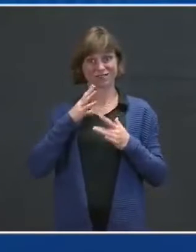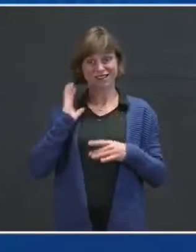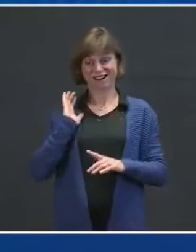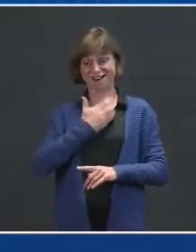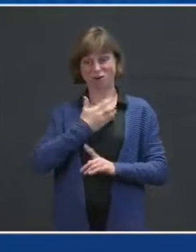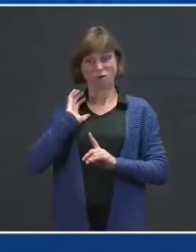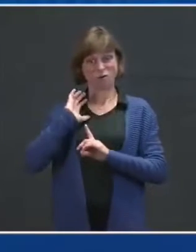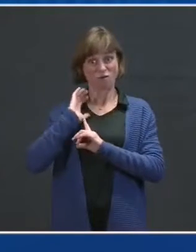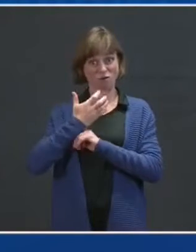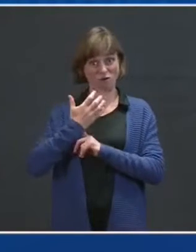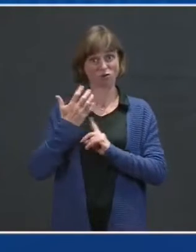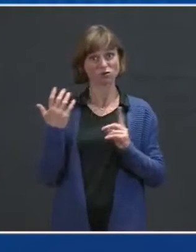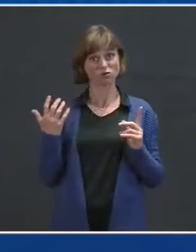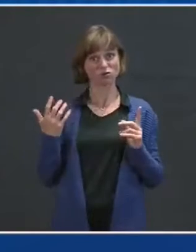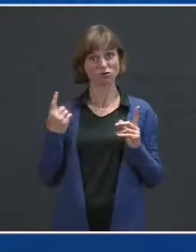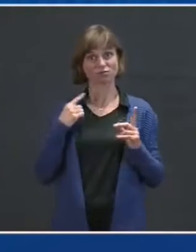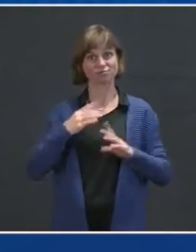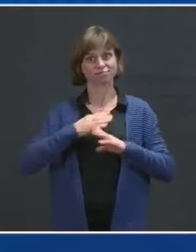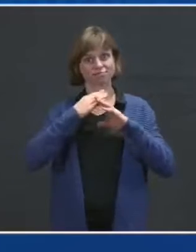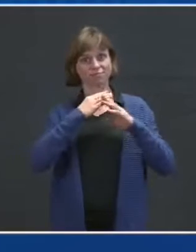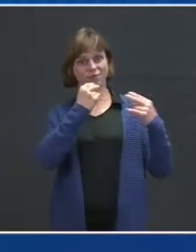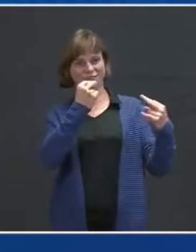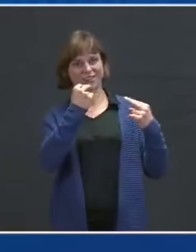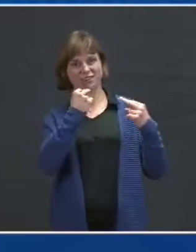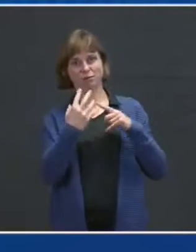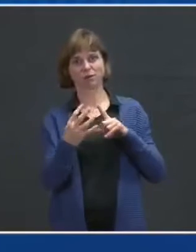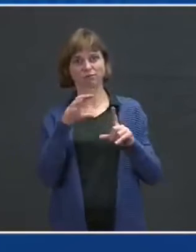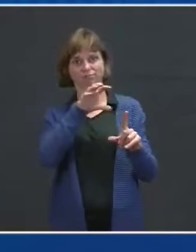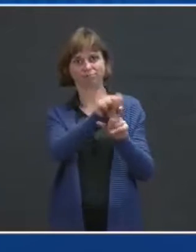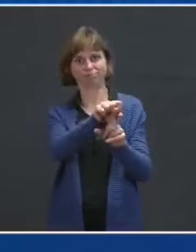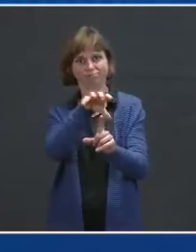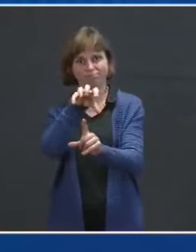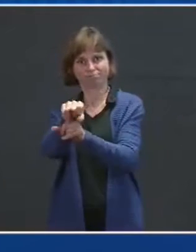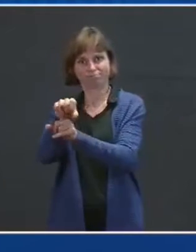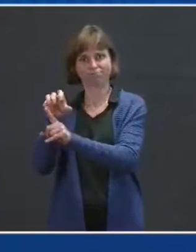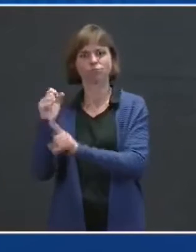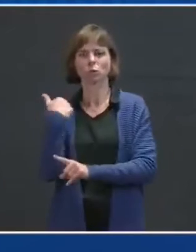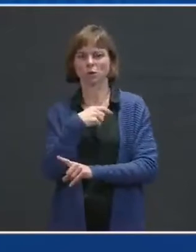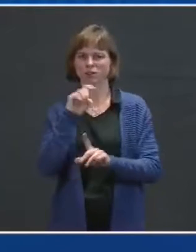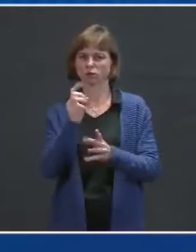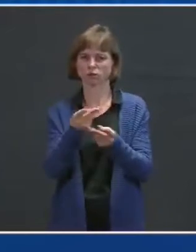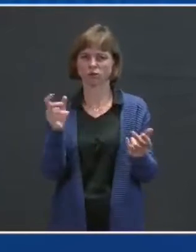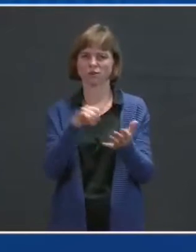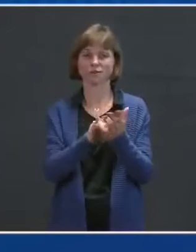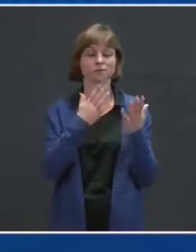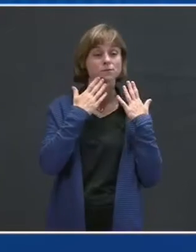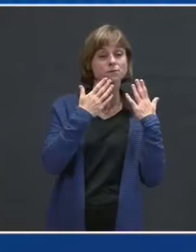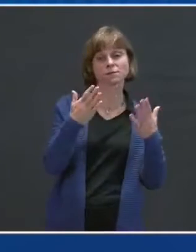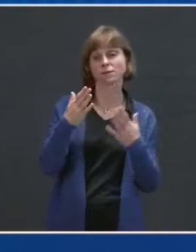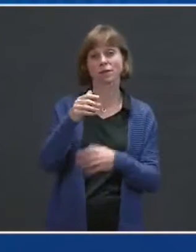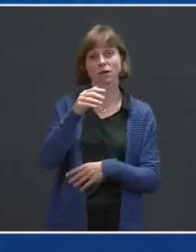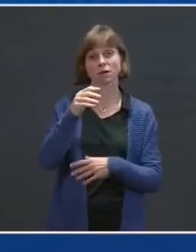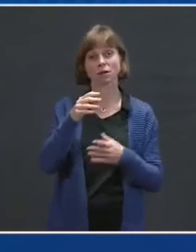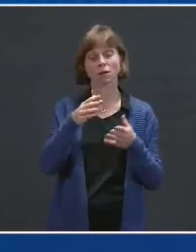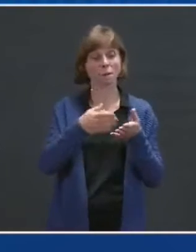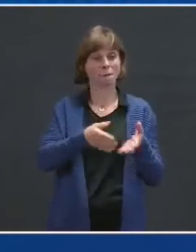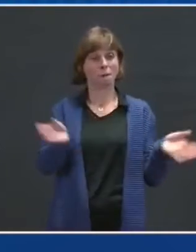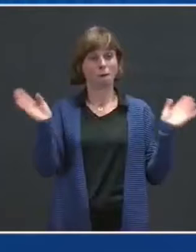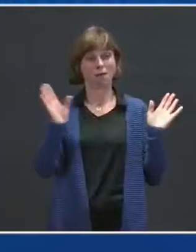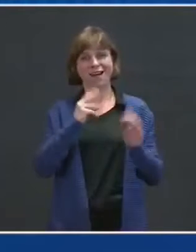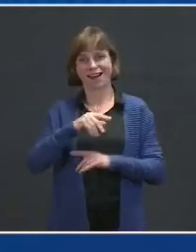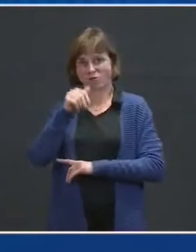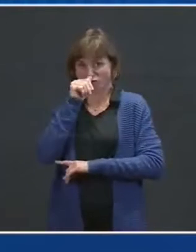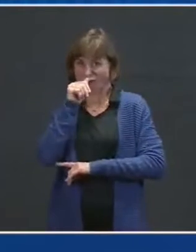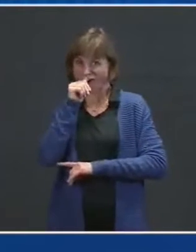which is something we need to address. I want to take a moment to thank the public and private sector network defenders who've been working very